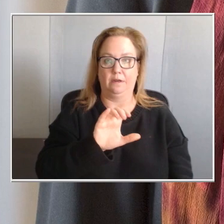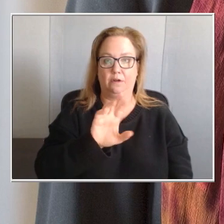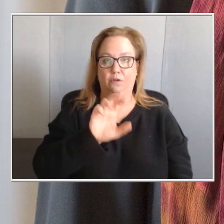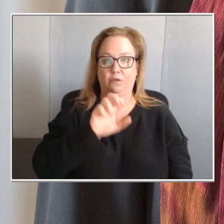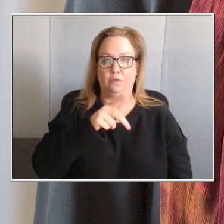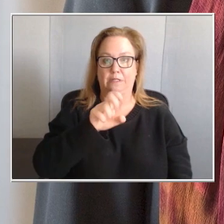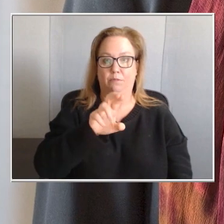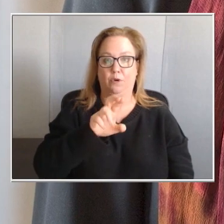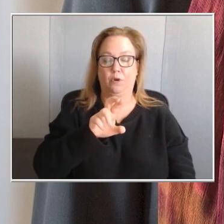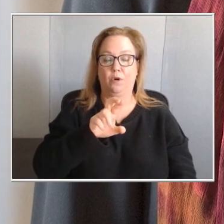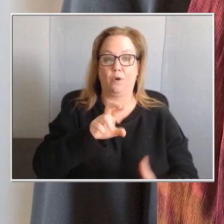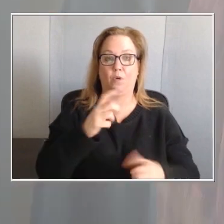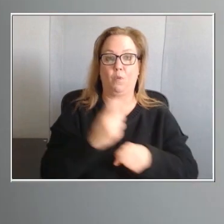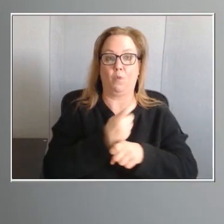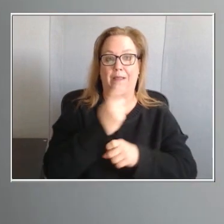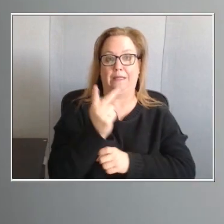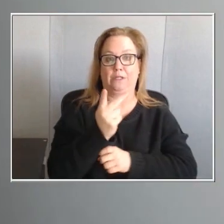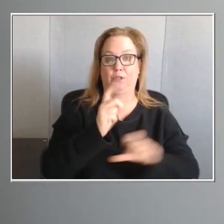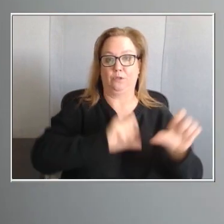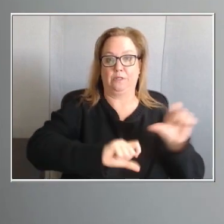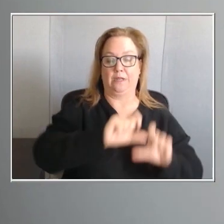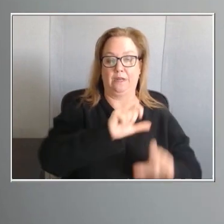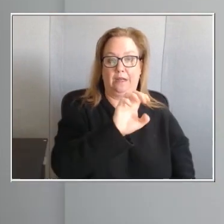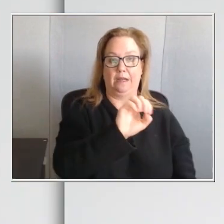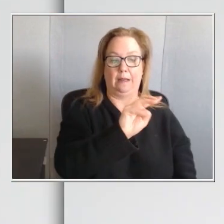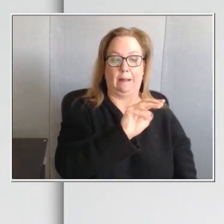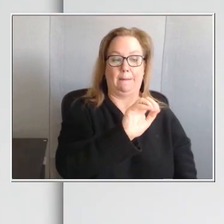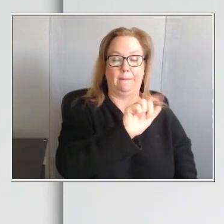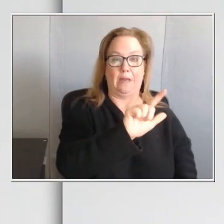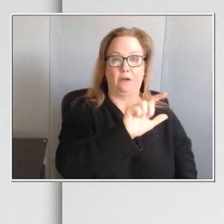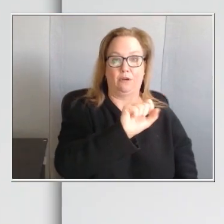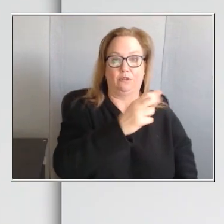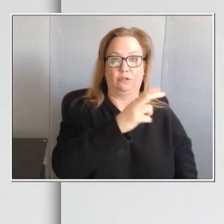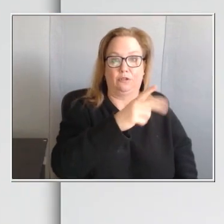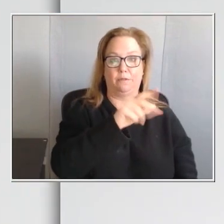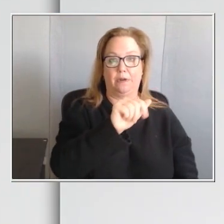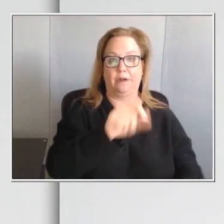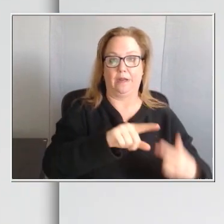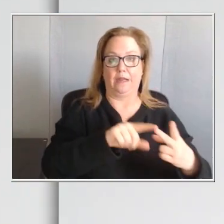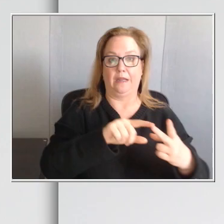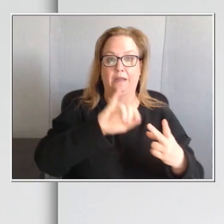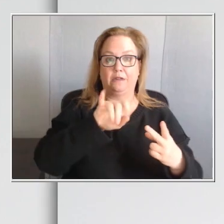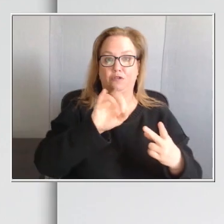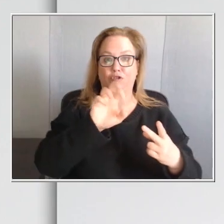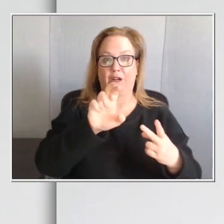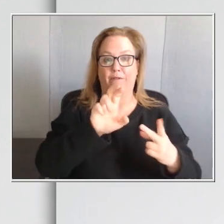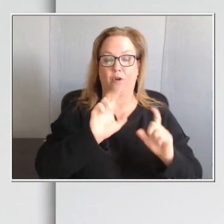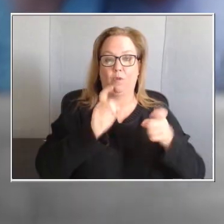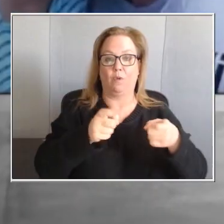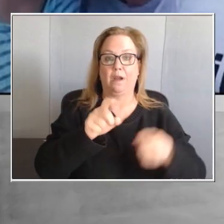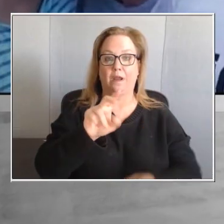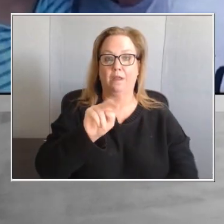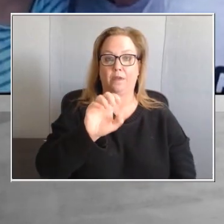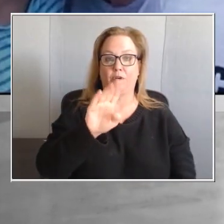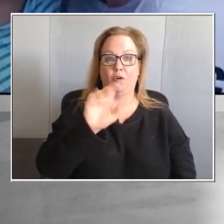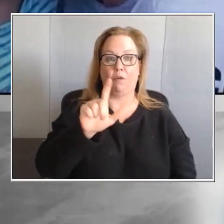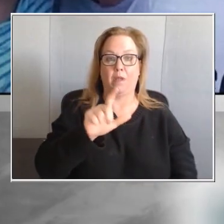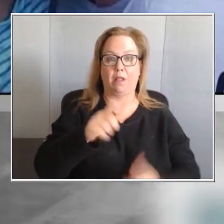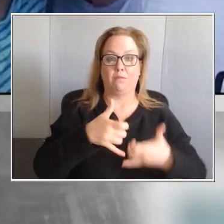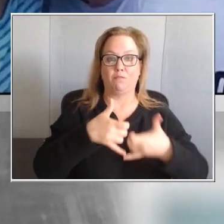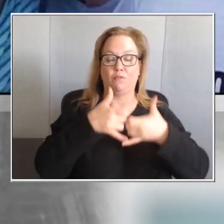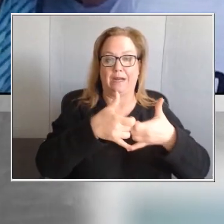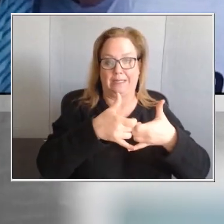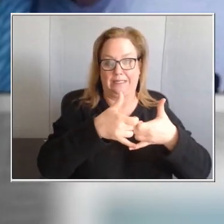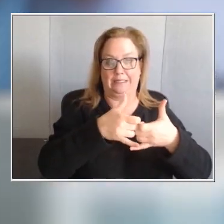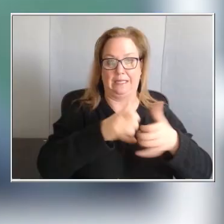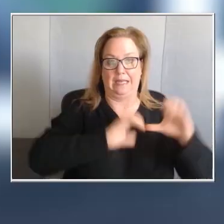two scientists, Emmanuelle Charpentier and Jennifer Doudna, the 2020 Nobel Prize in Chemistry. Katie Kopp